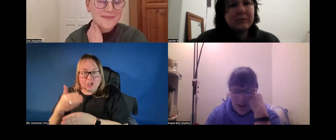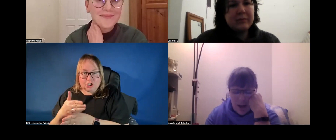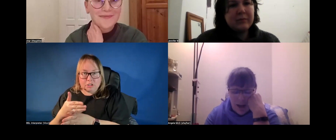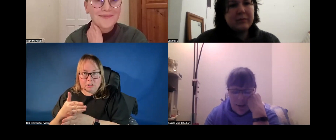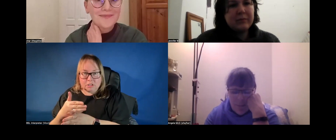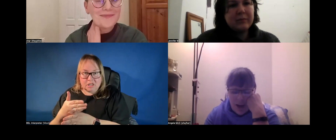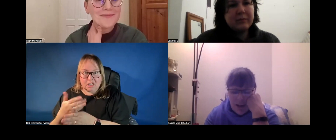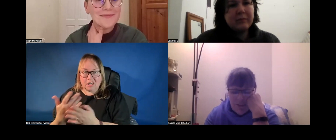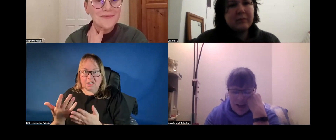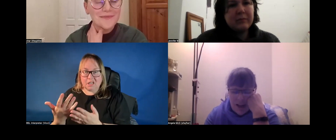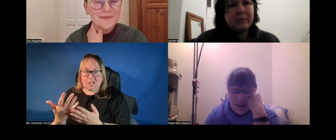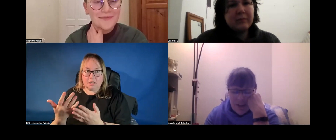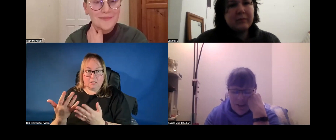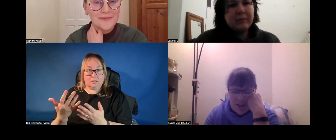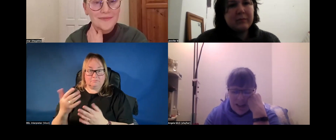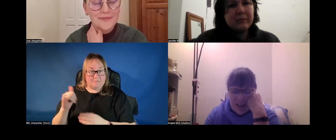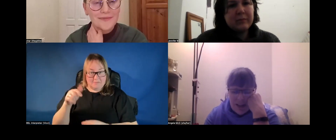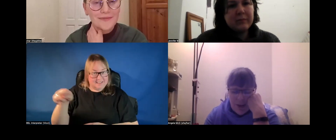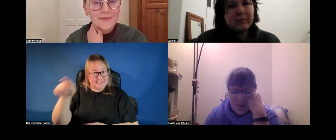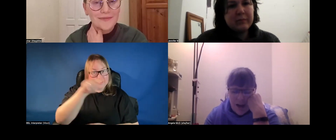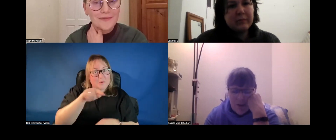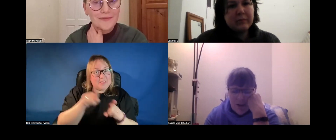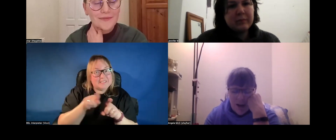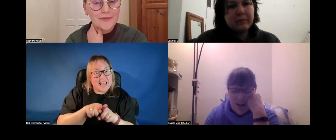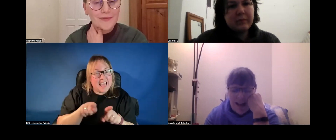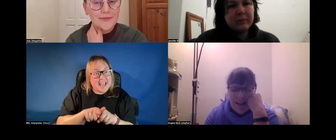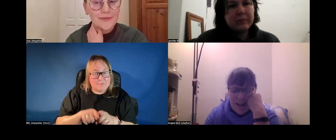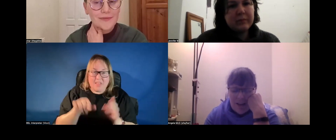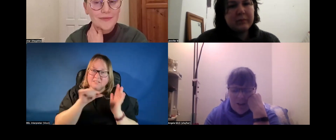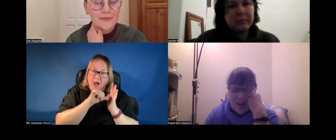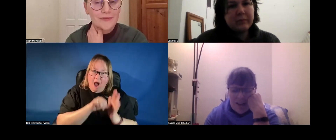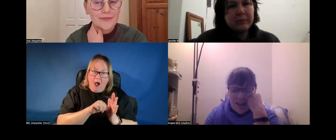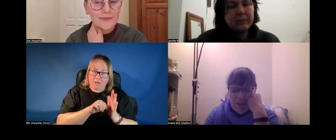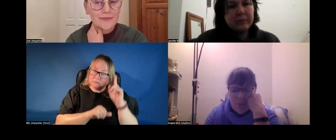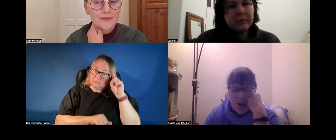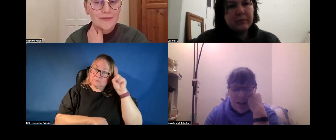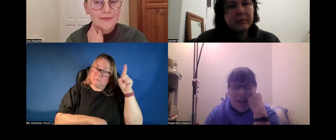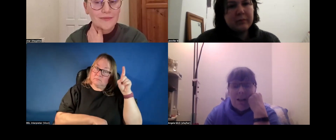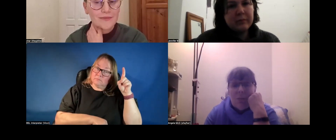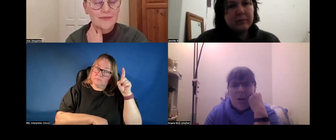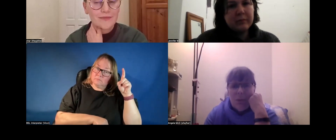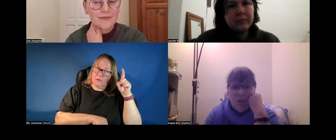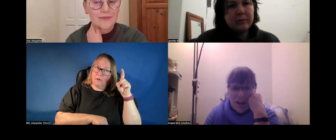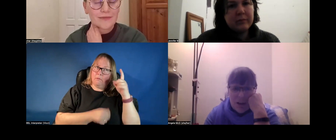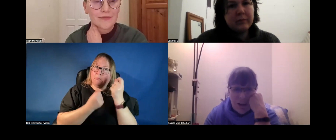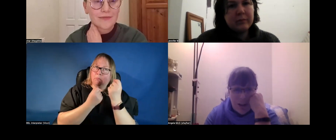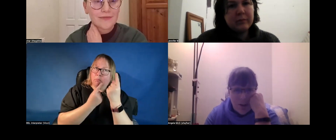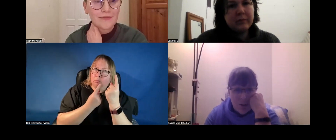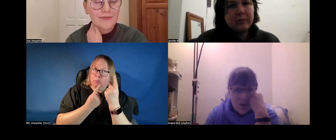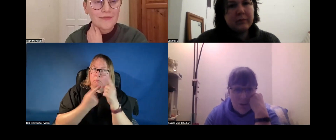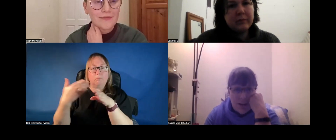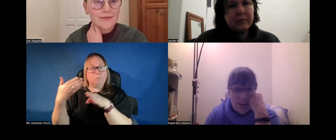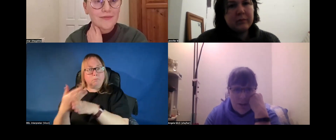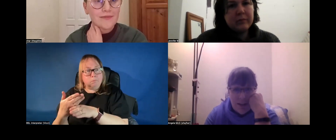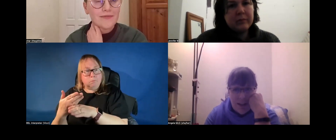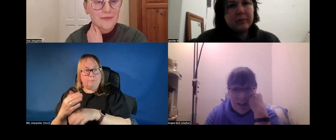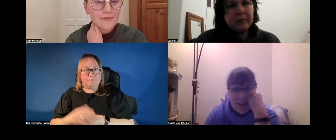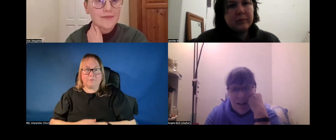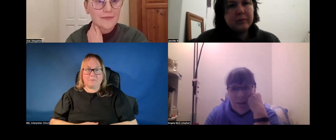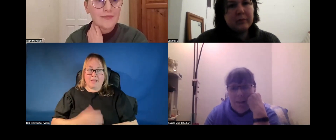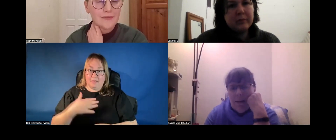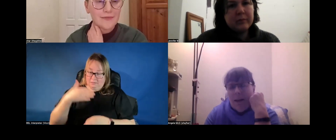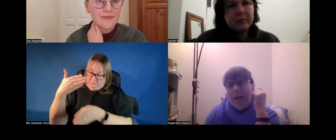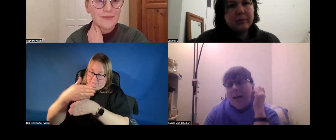that. And I realized when I was thinking about how can I do this kind of practical commitment of actually, you know, going and doing